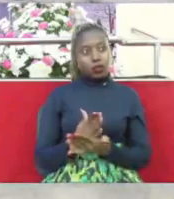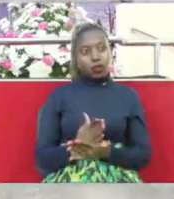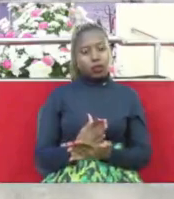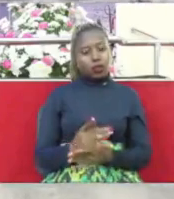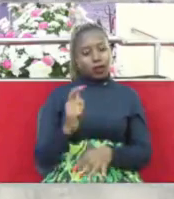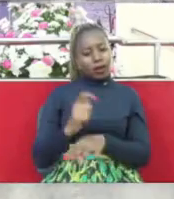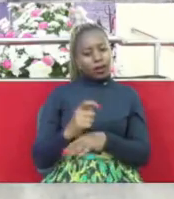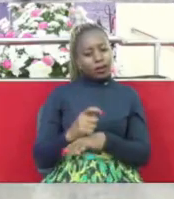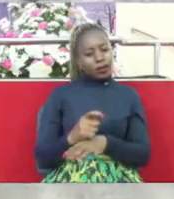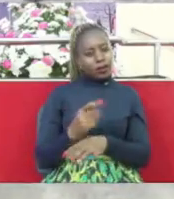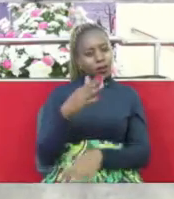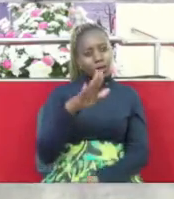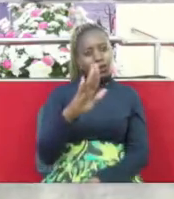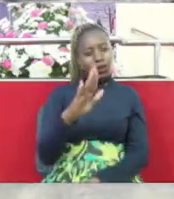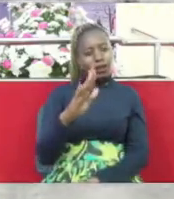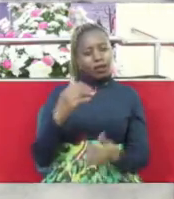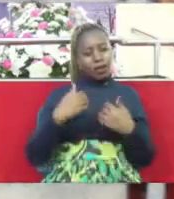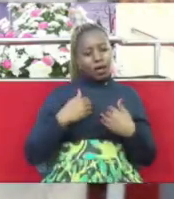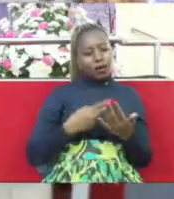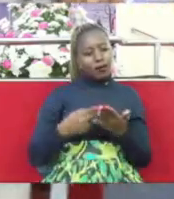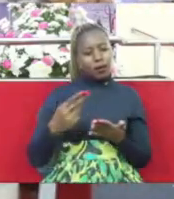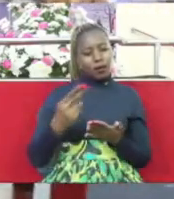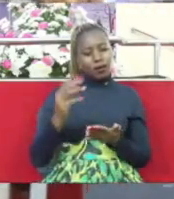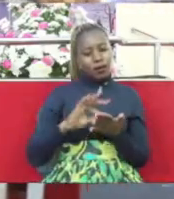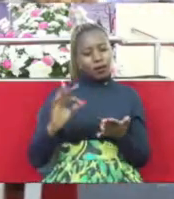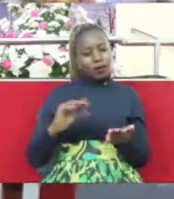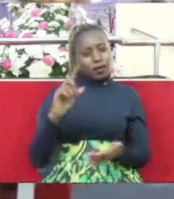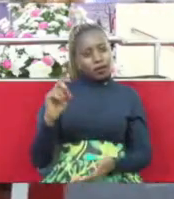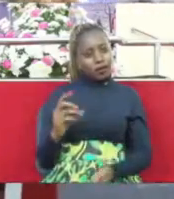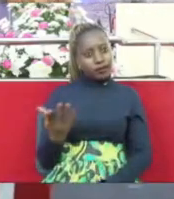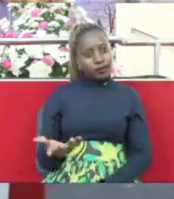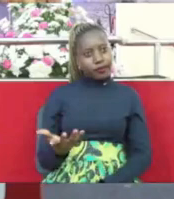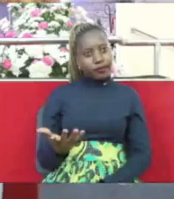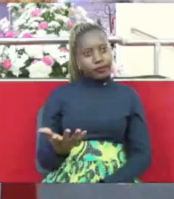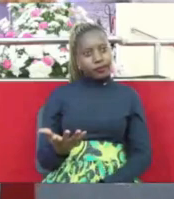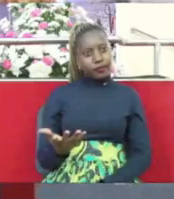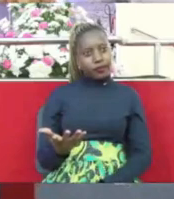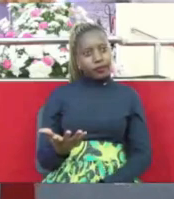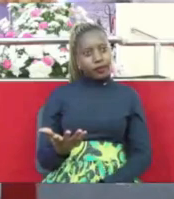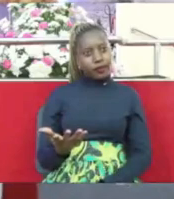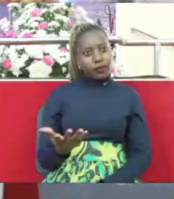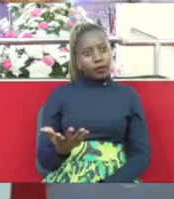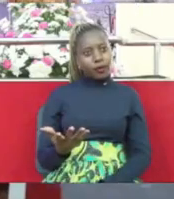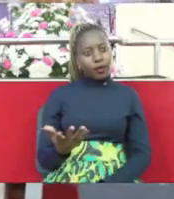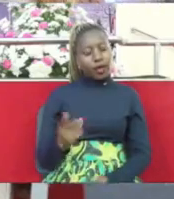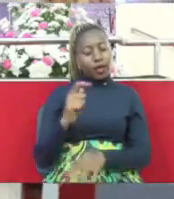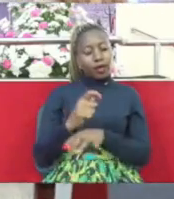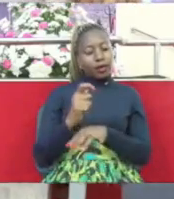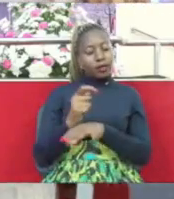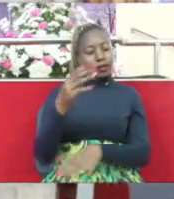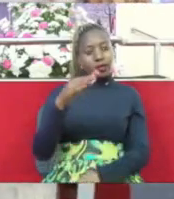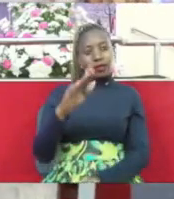Holy Spirit really? Je, hiyo hekalu inayo Roho Mtakatifu kwa kweli? That temple, could it be having a door that has been locked and Jesus is